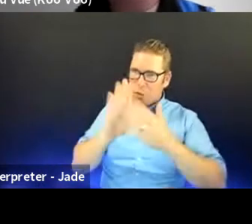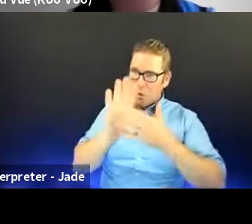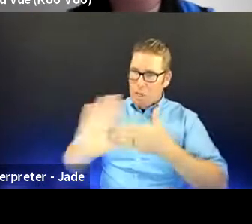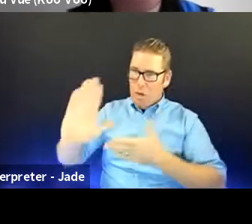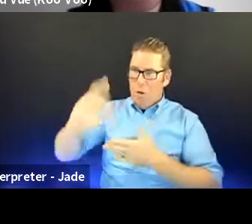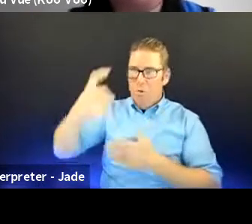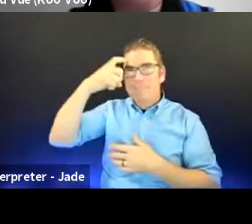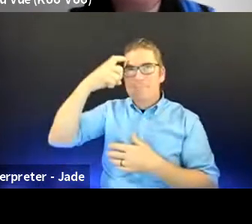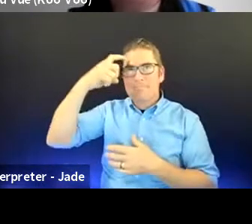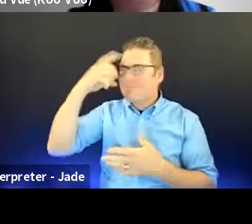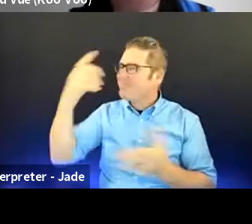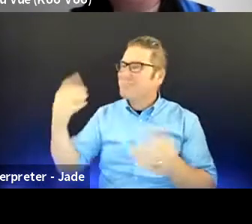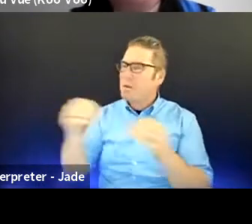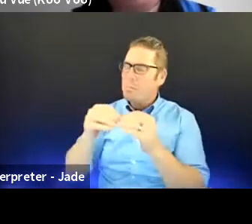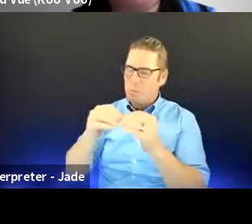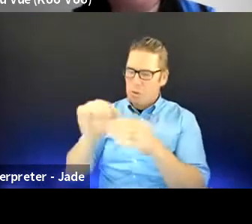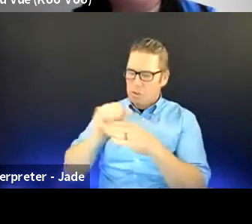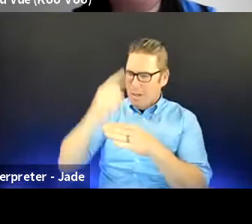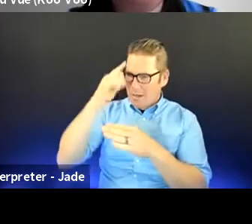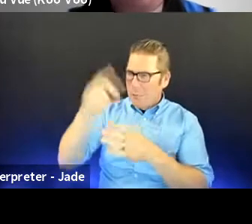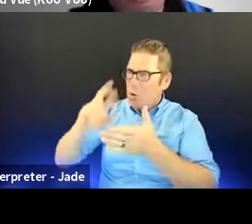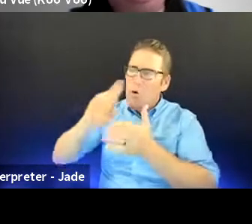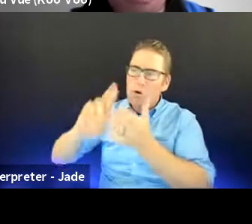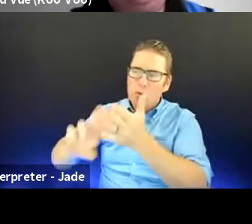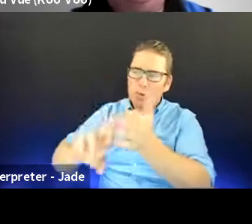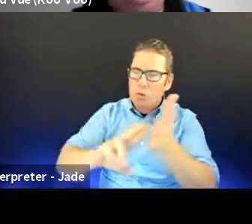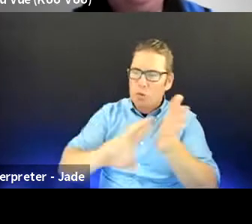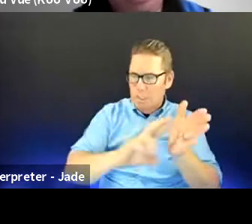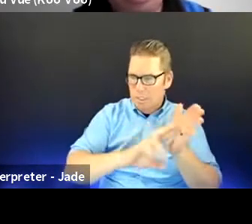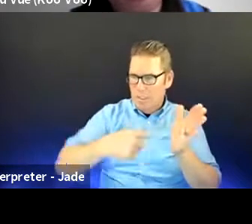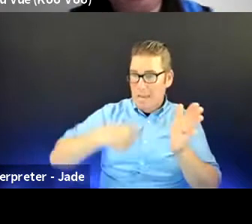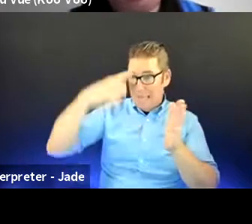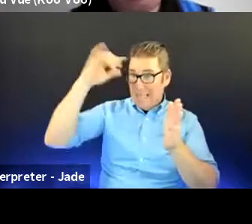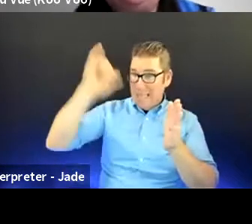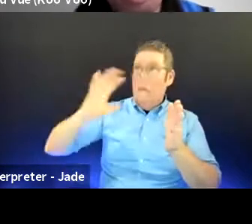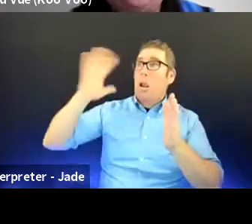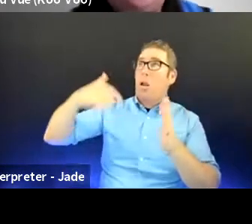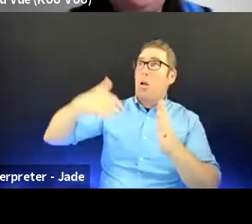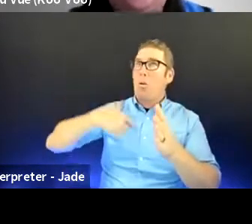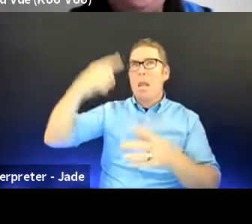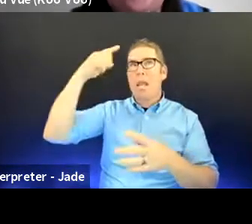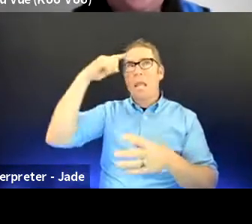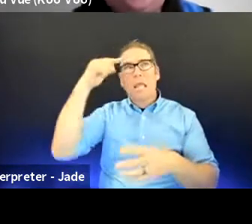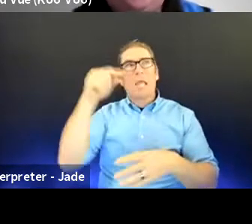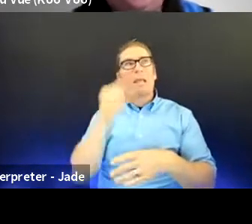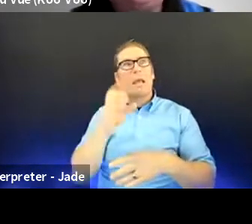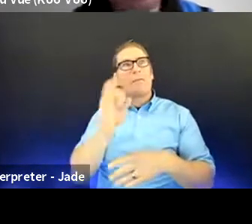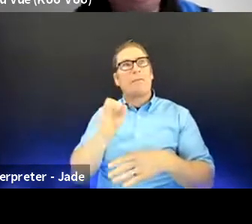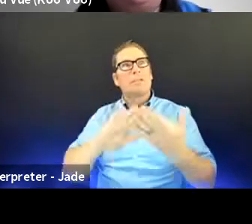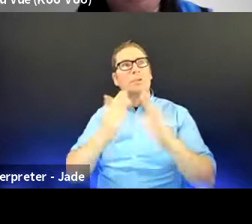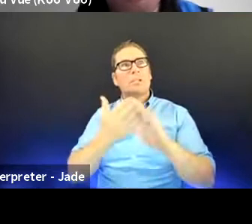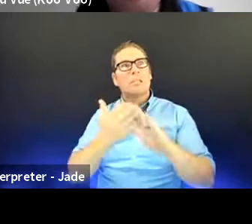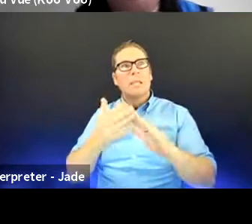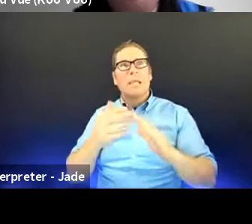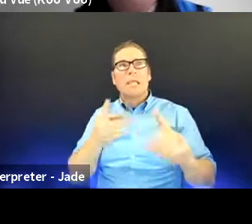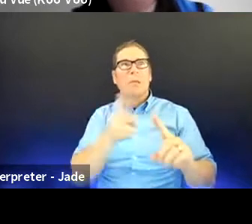think that's one of the reasons why Fresno City had not initially been on my radar, because I was like, research, I wanna do research, and I still